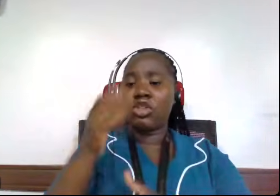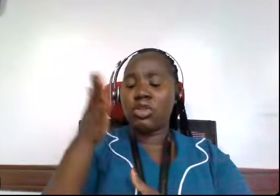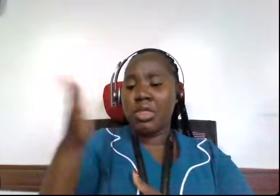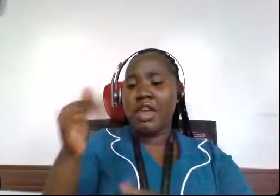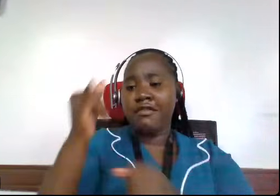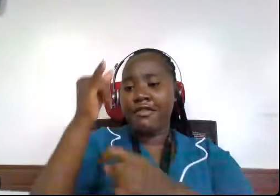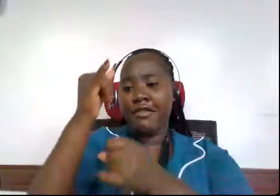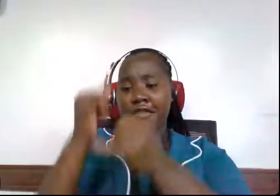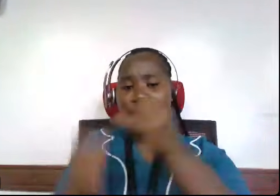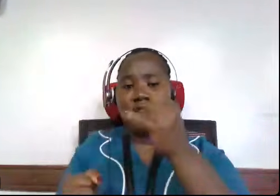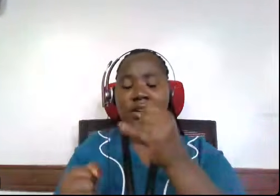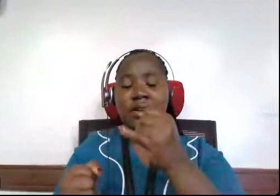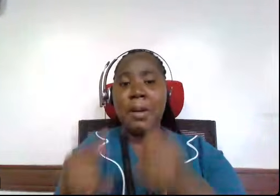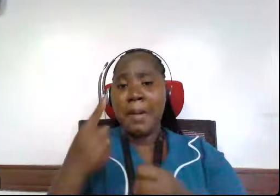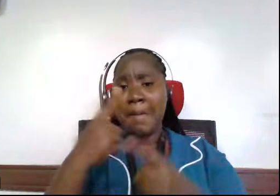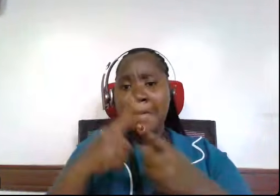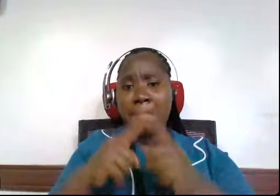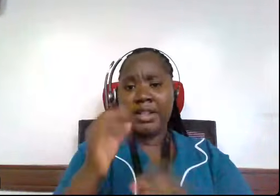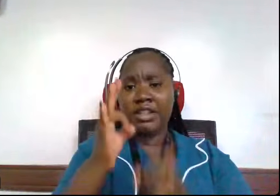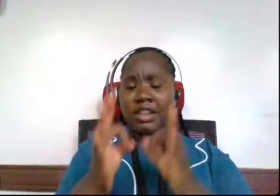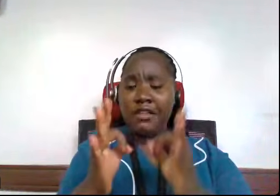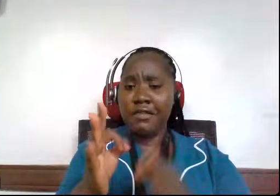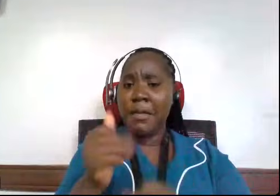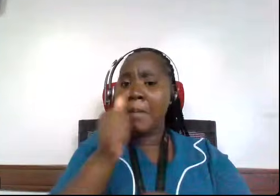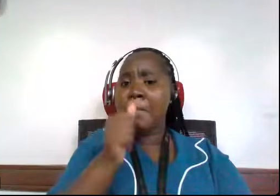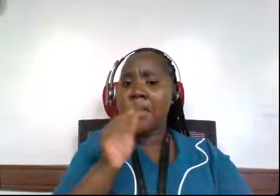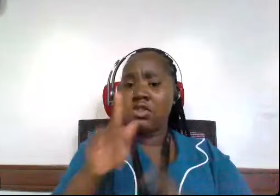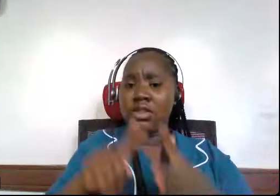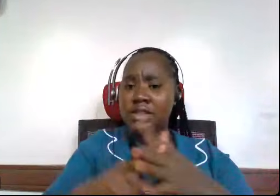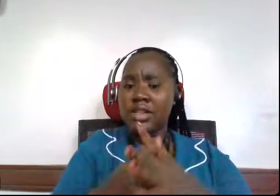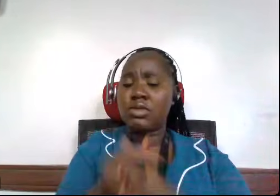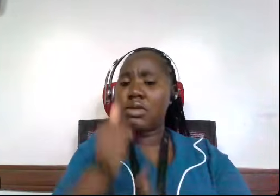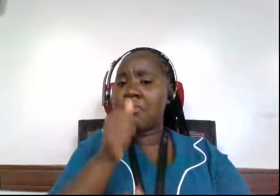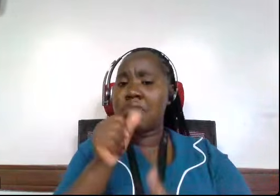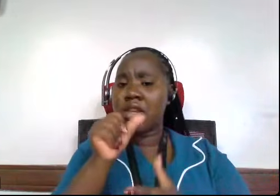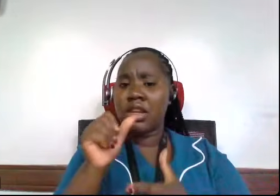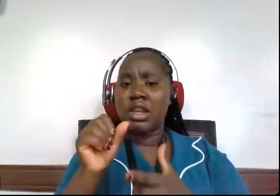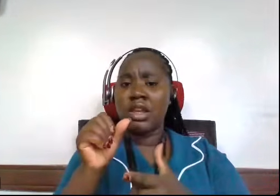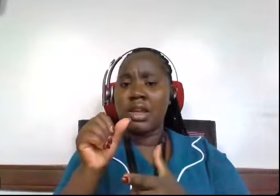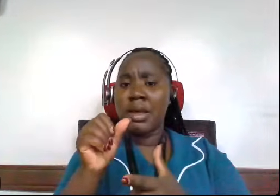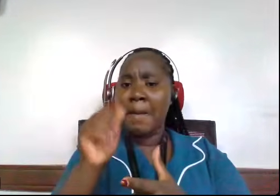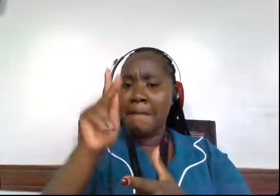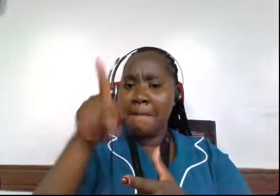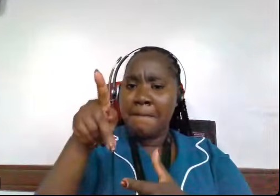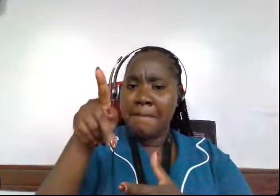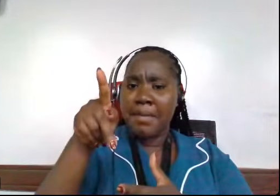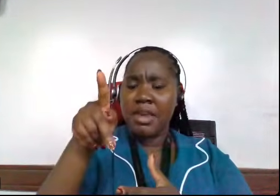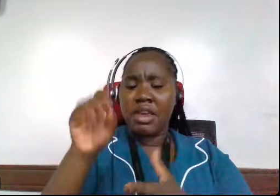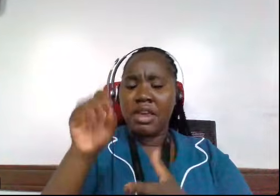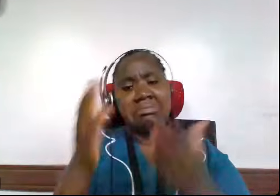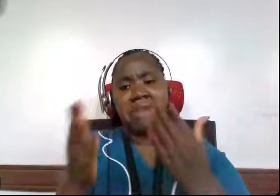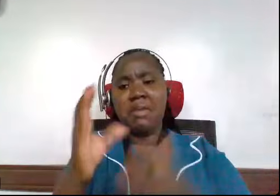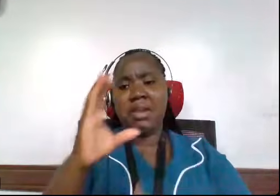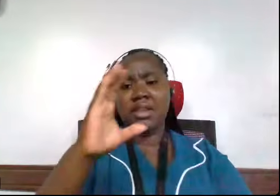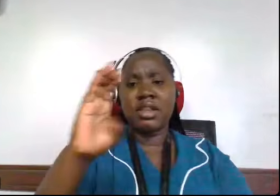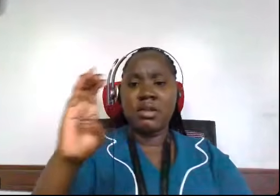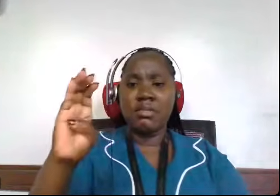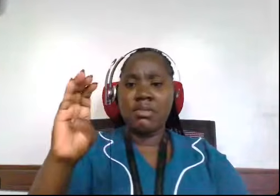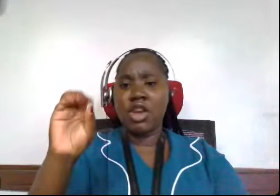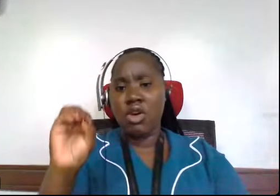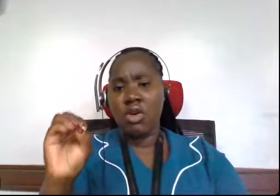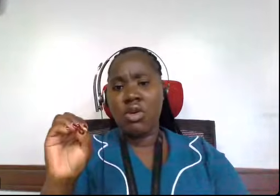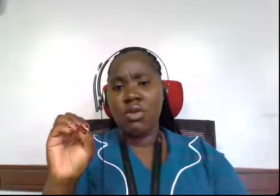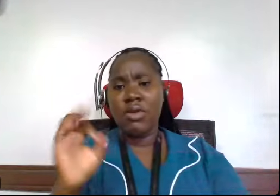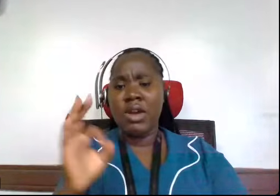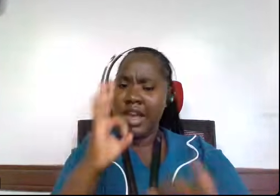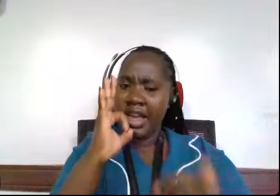entity with a PIN which starts with a P, even if it is a church or a CBO or a self-help group, so long as you don't